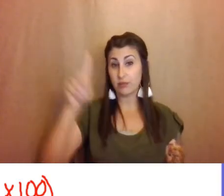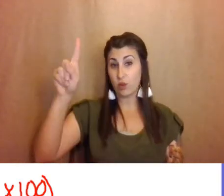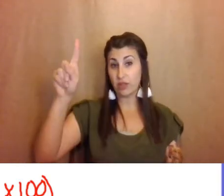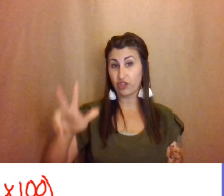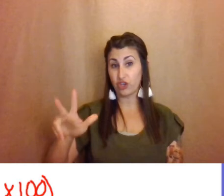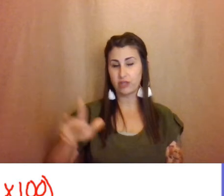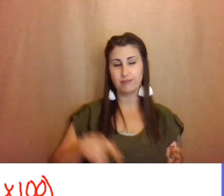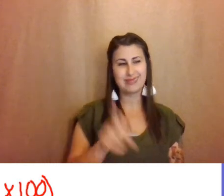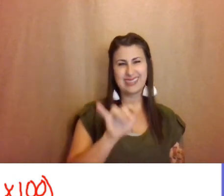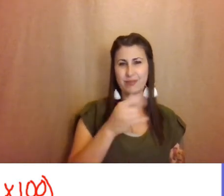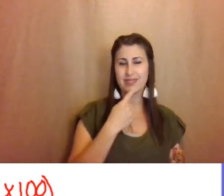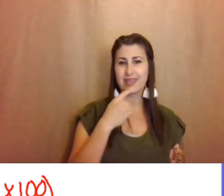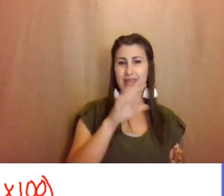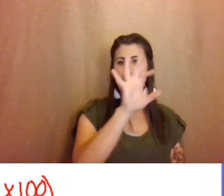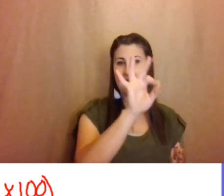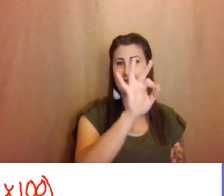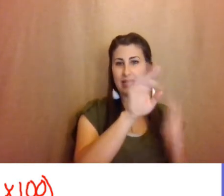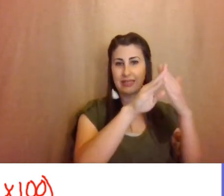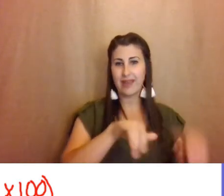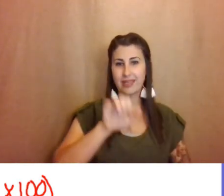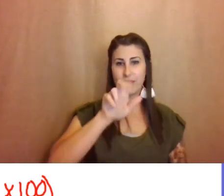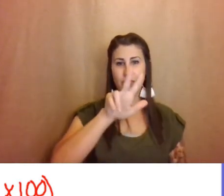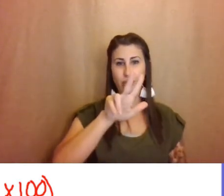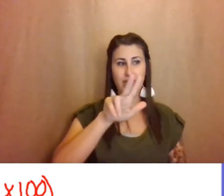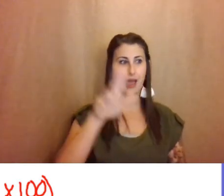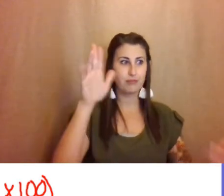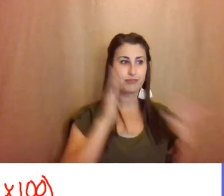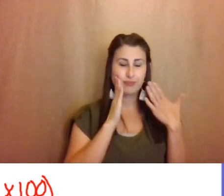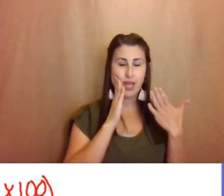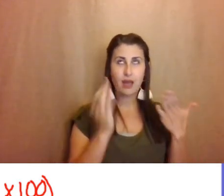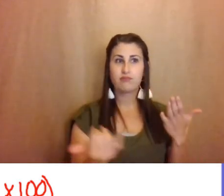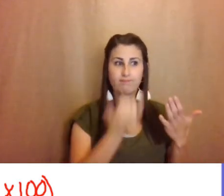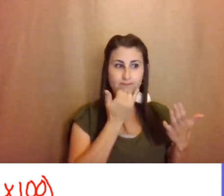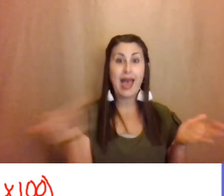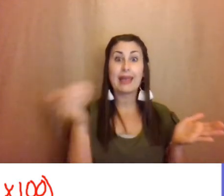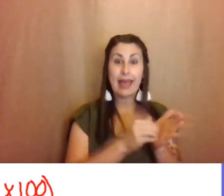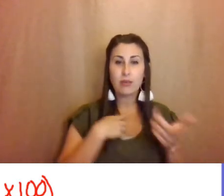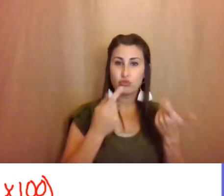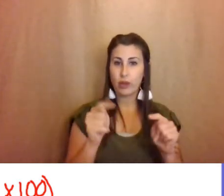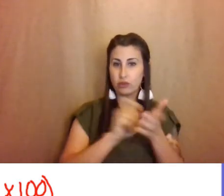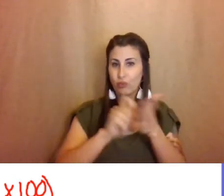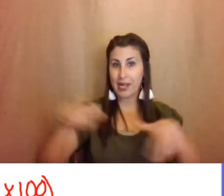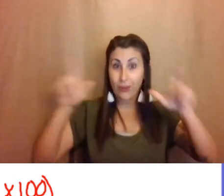saying 9 divided by 3, which is 3. Same, I'm trying to do coordinates again.